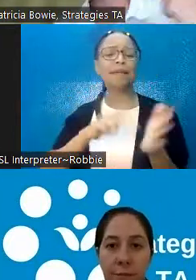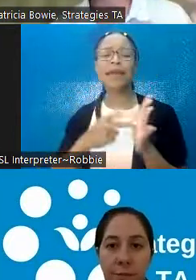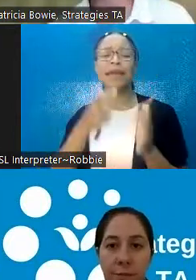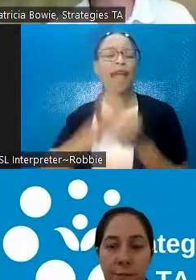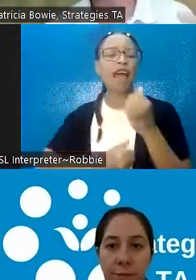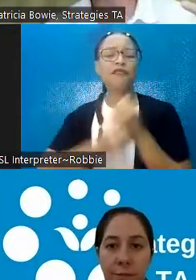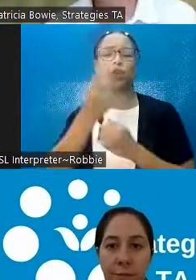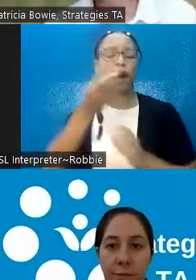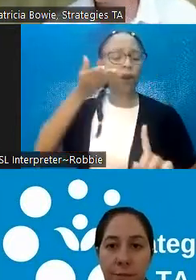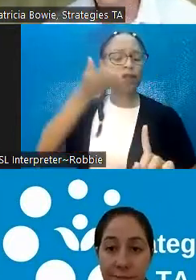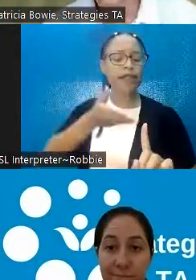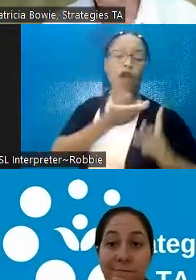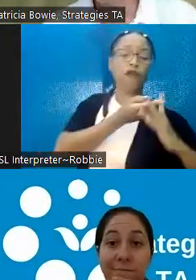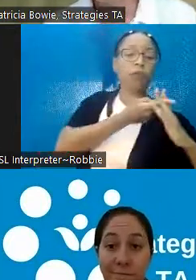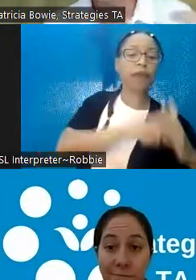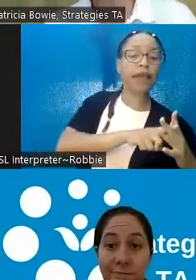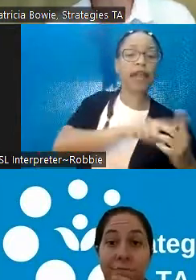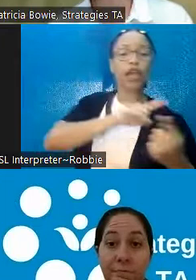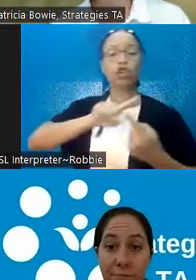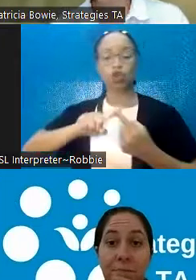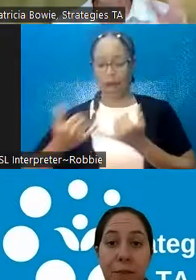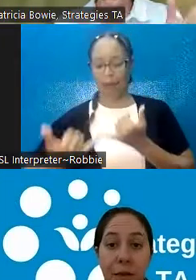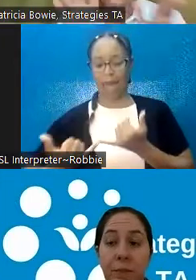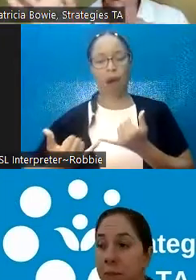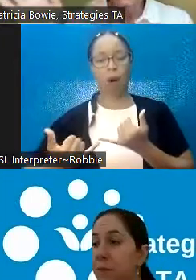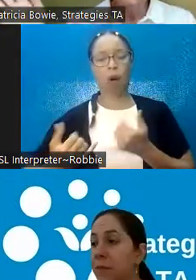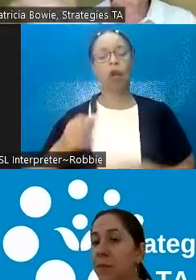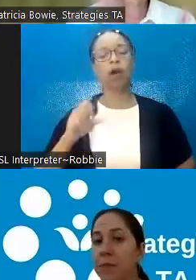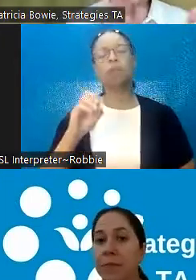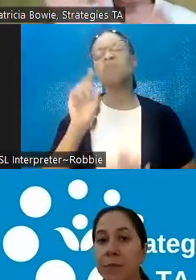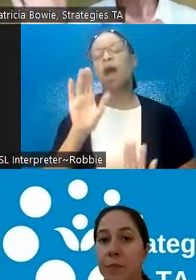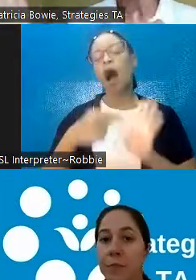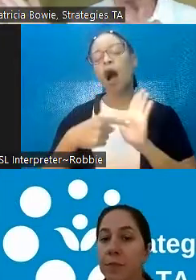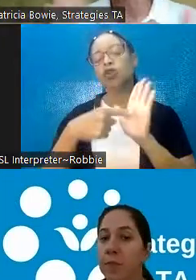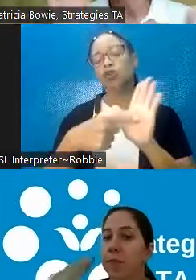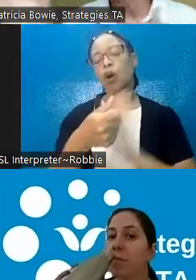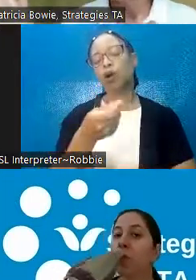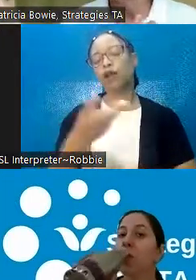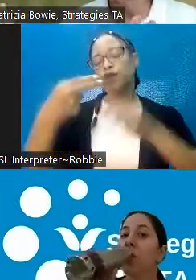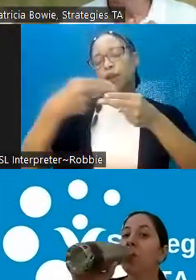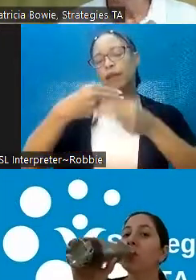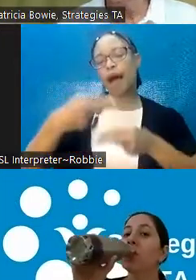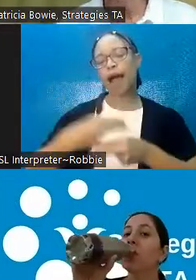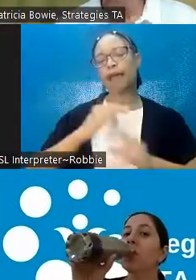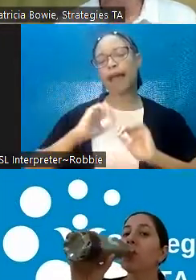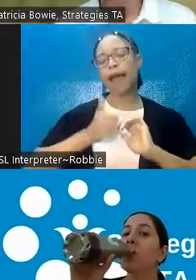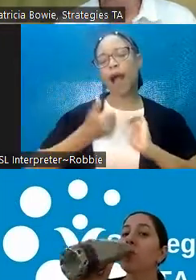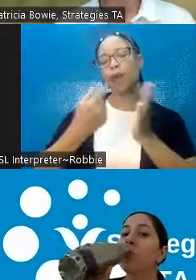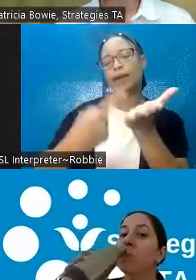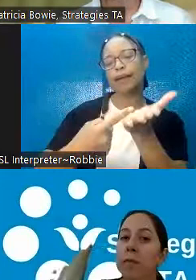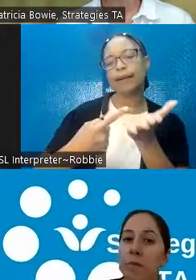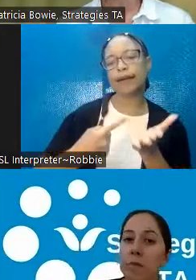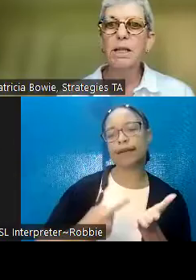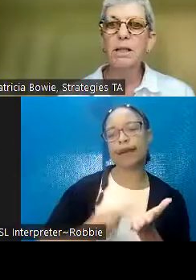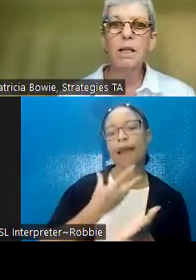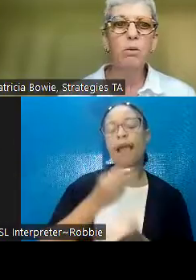beginning until you where you are now, right? So if I'll show you in a couple of slides, just the way that we discussed it. And